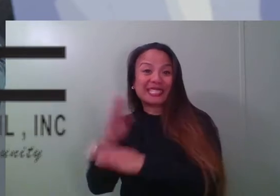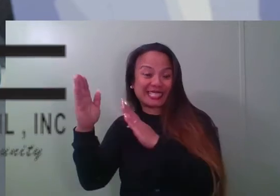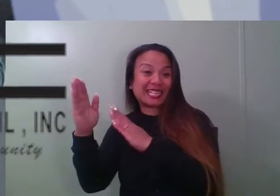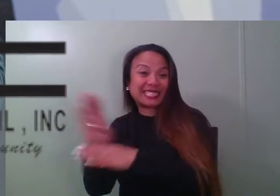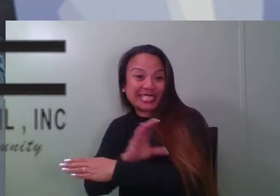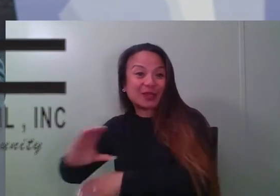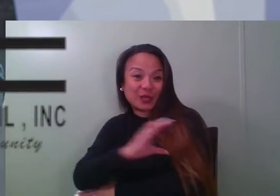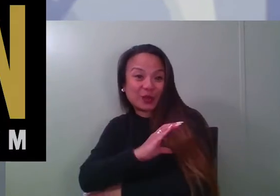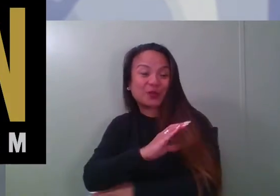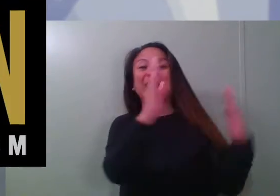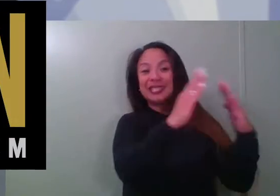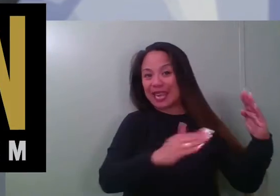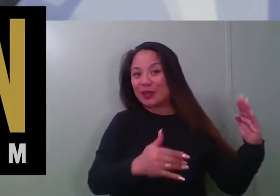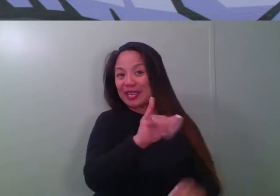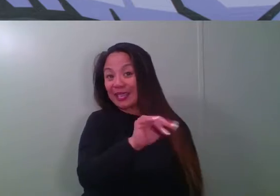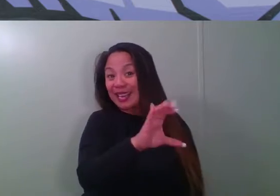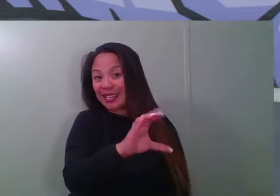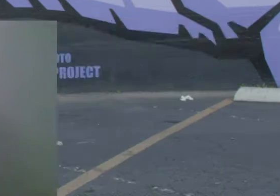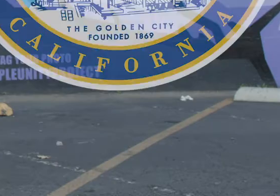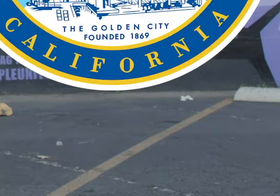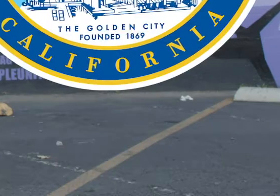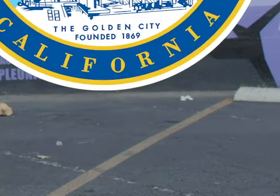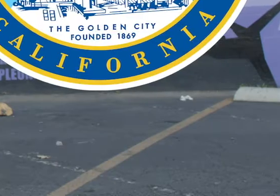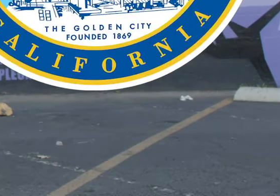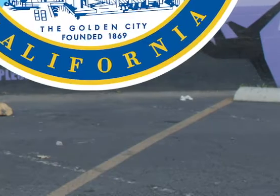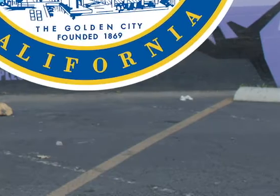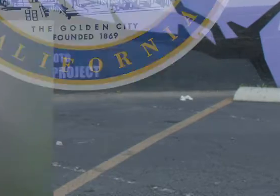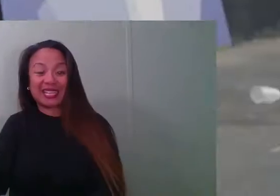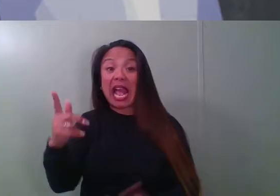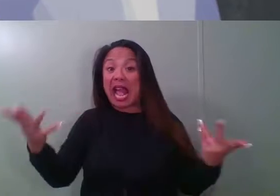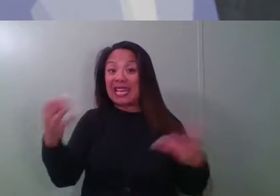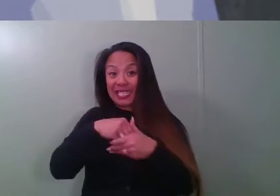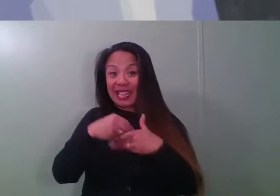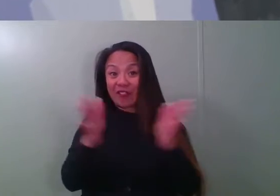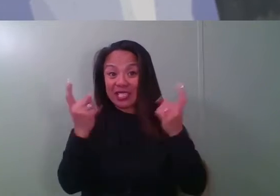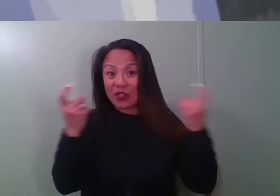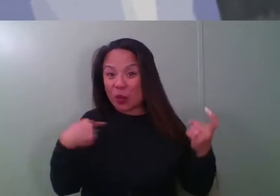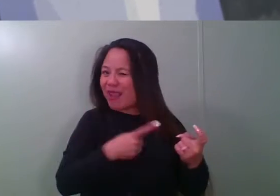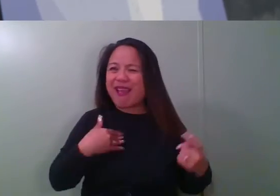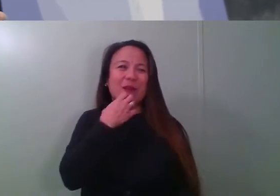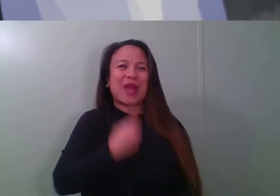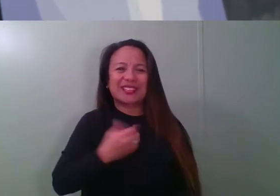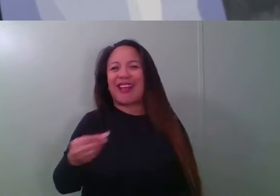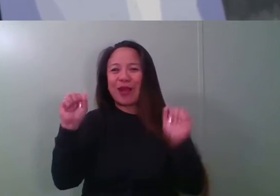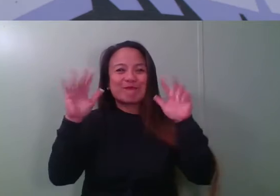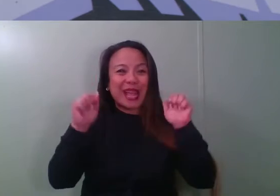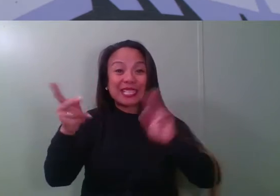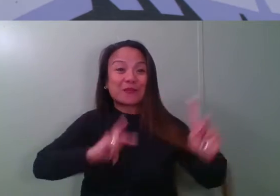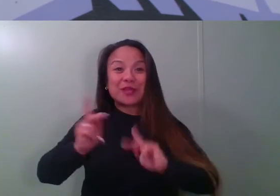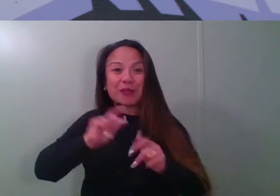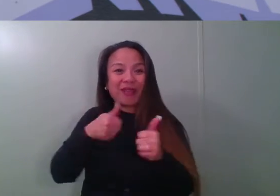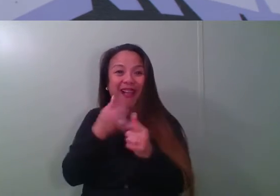Ana Business Council Downtown Inc., and of course the City of Santa Ana. And inside the festival, we have passionate